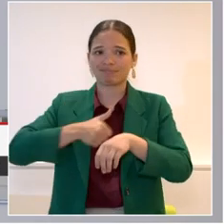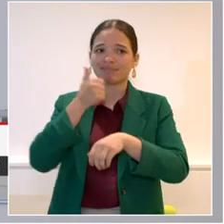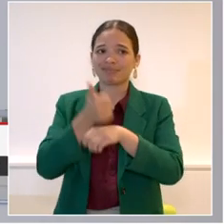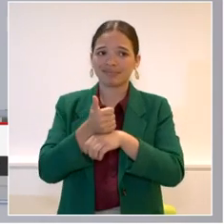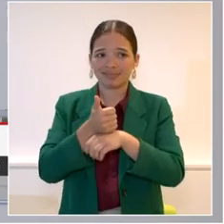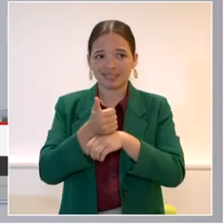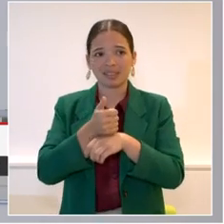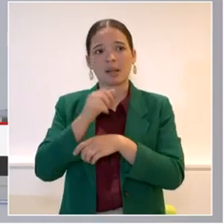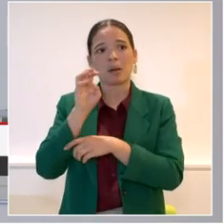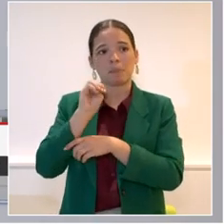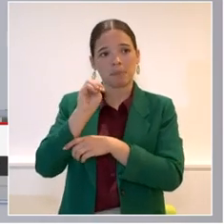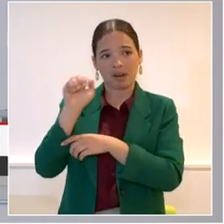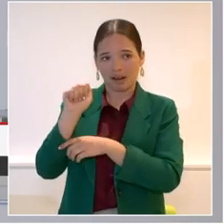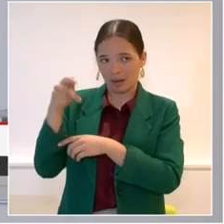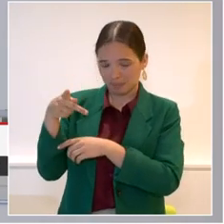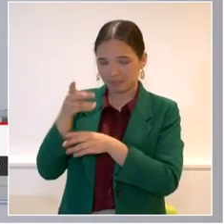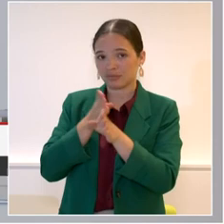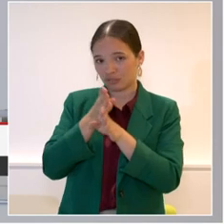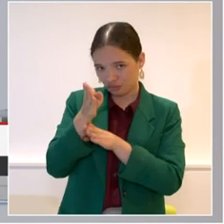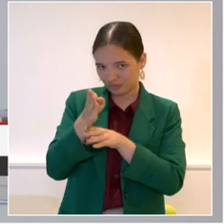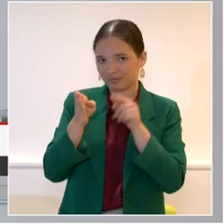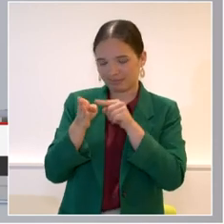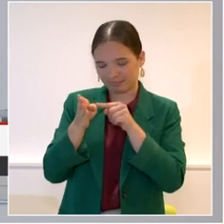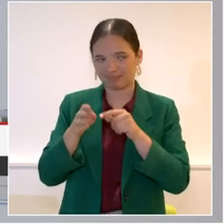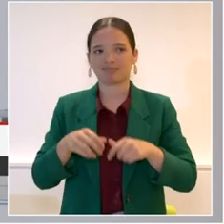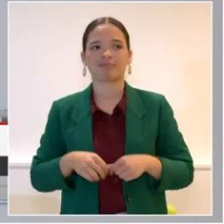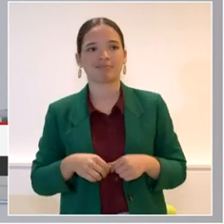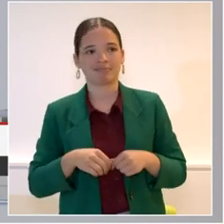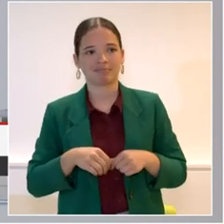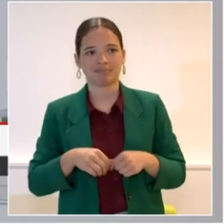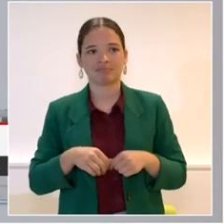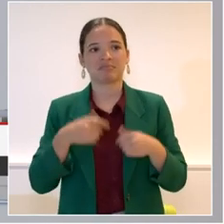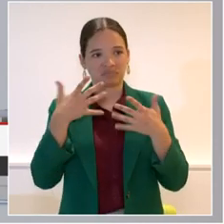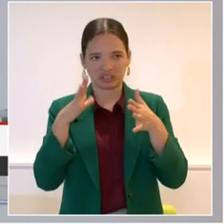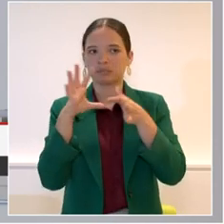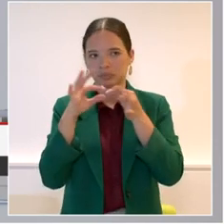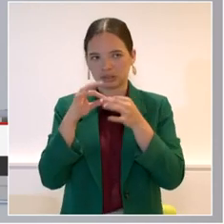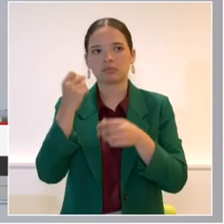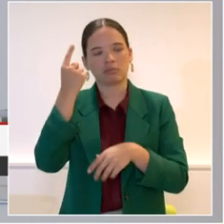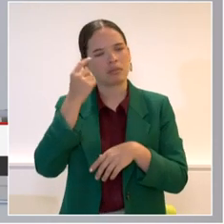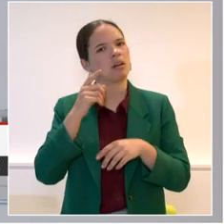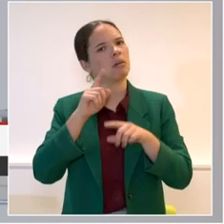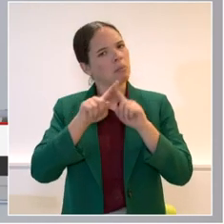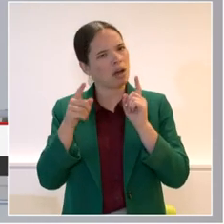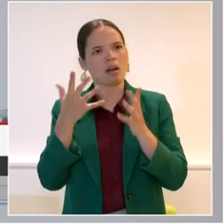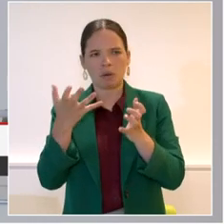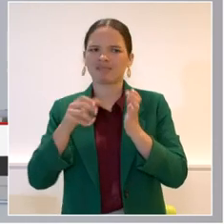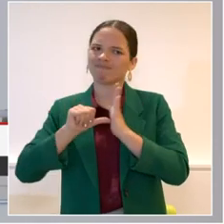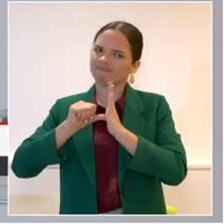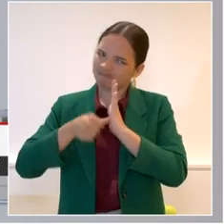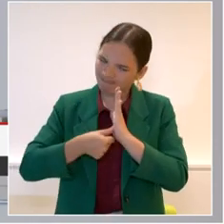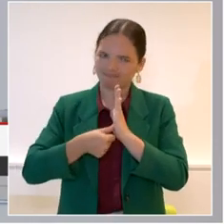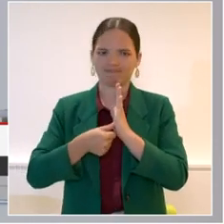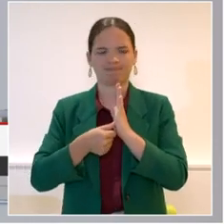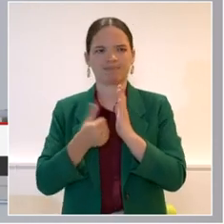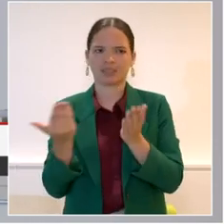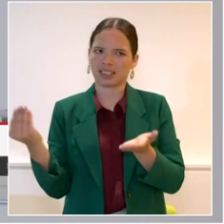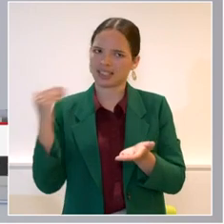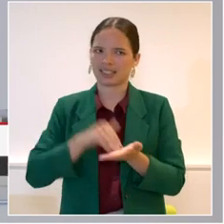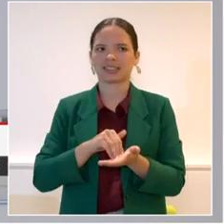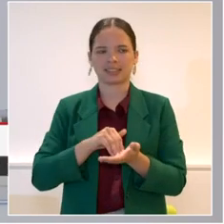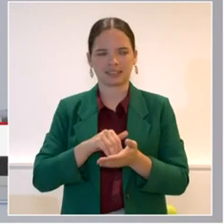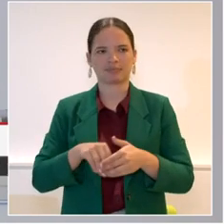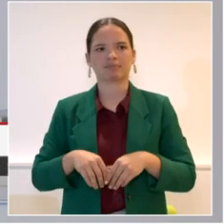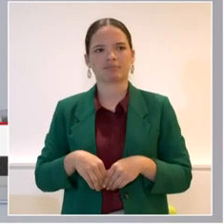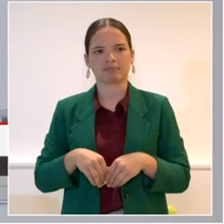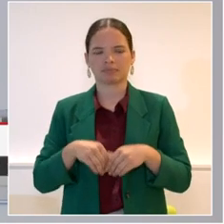said a couple times, but I'm going to emphasize it again. There's such a great need and high demand for helping people exit poverty